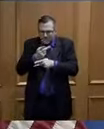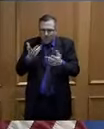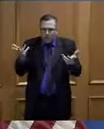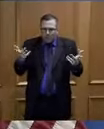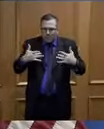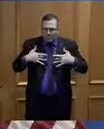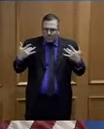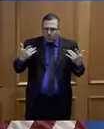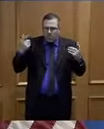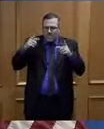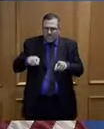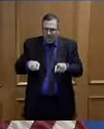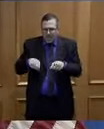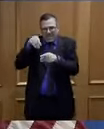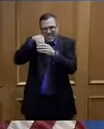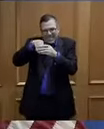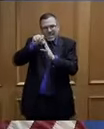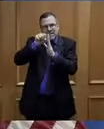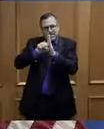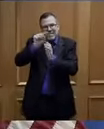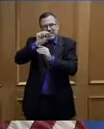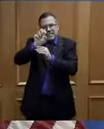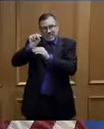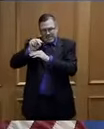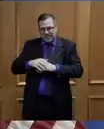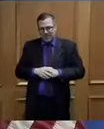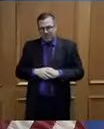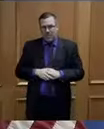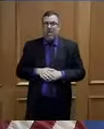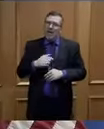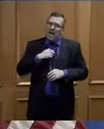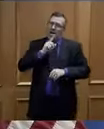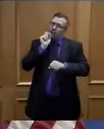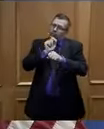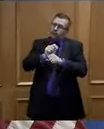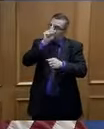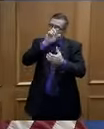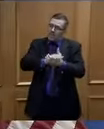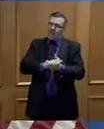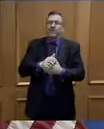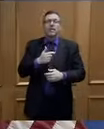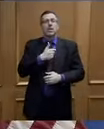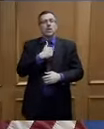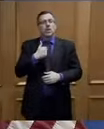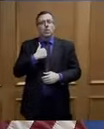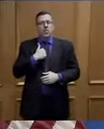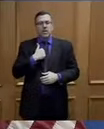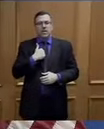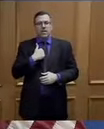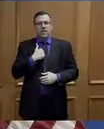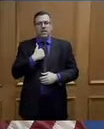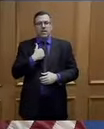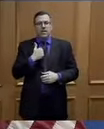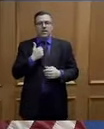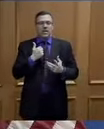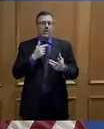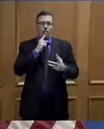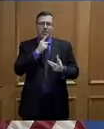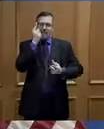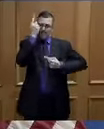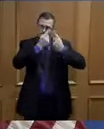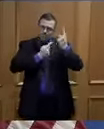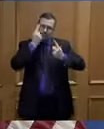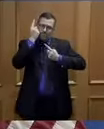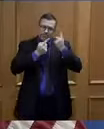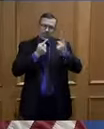in Tennessee. I do believe that we are very thoughtful, both from our city mayors,